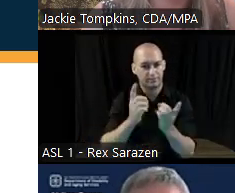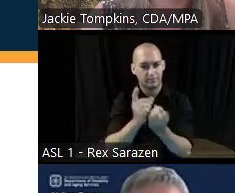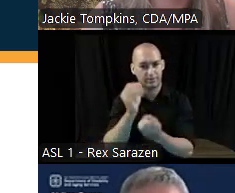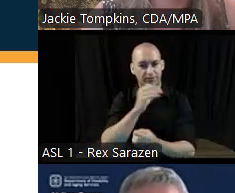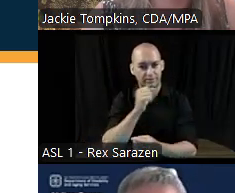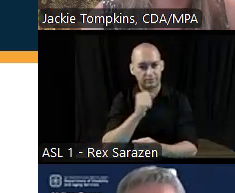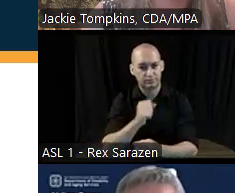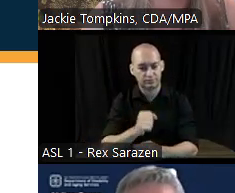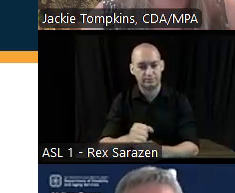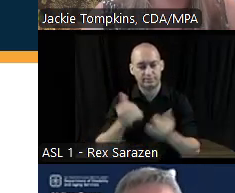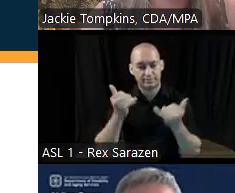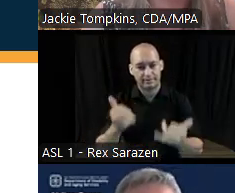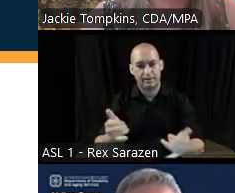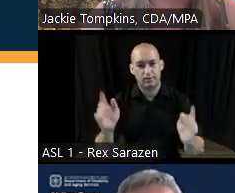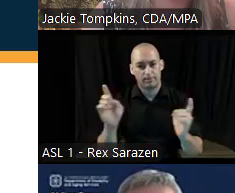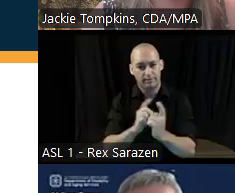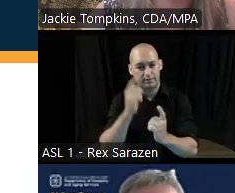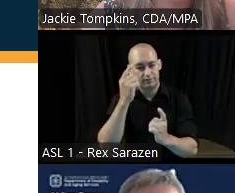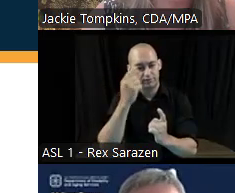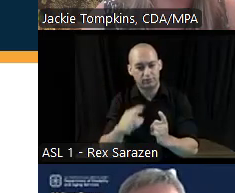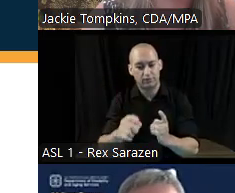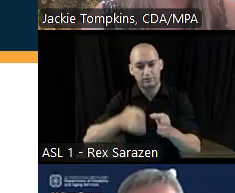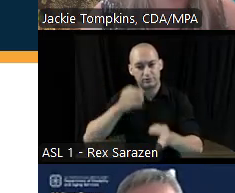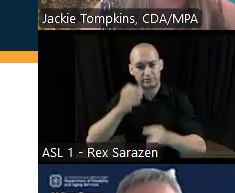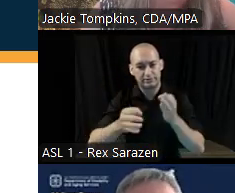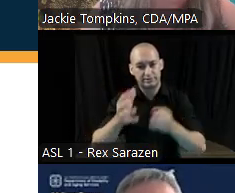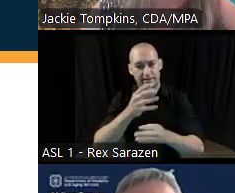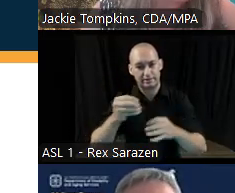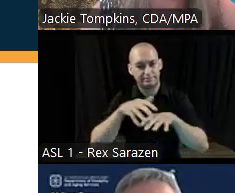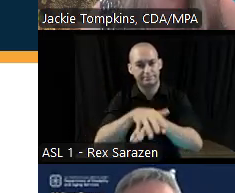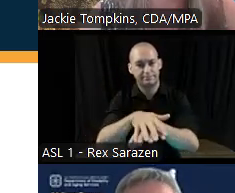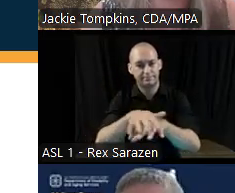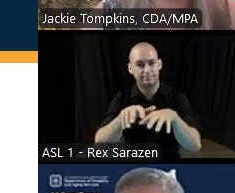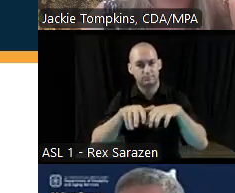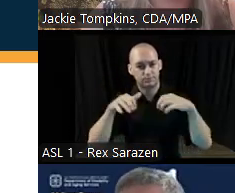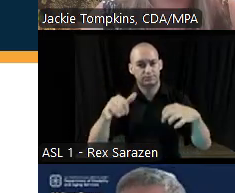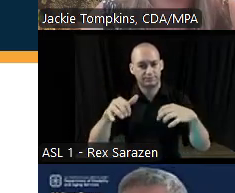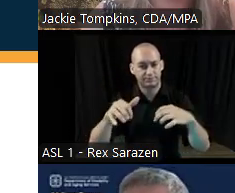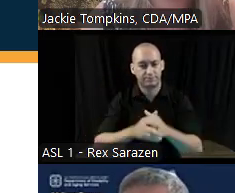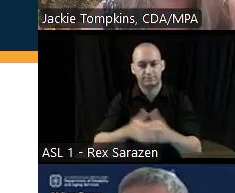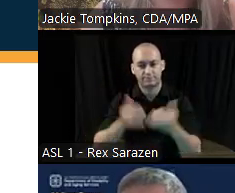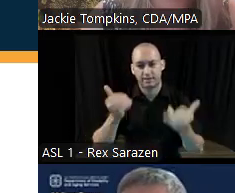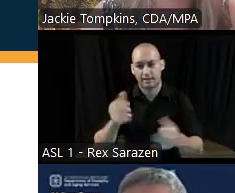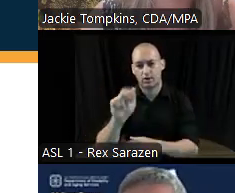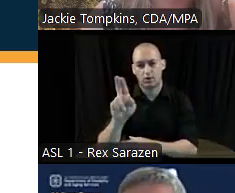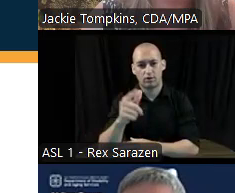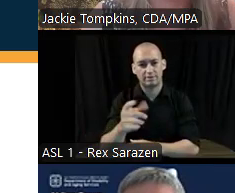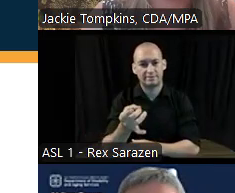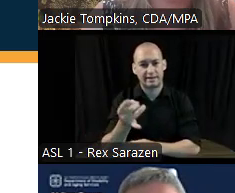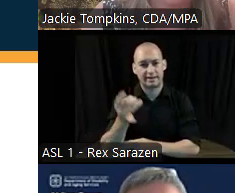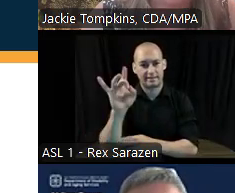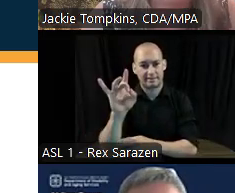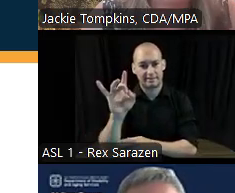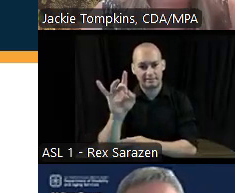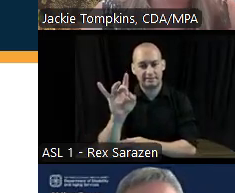for the Elder and Disability Justice Coordinating Council. Today is August 8th, and we'll be meeting for about 3